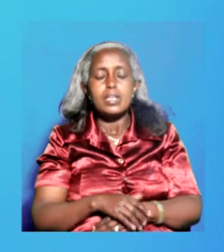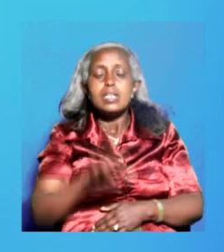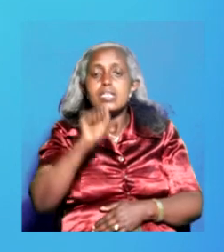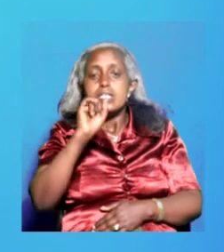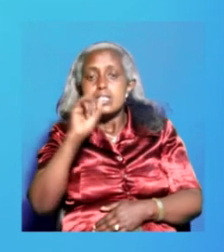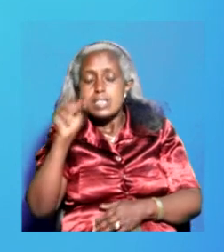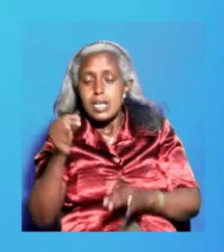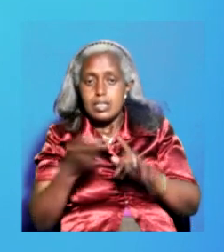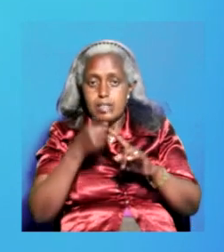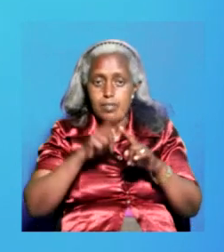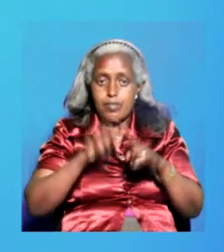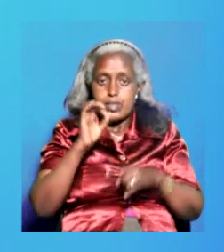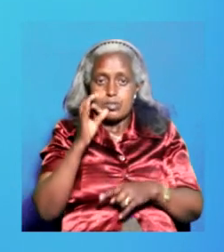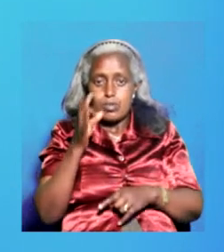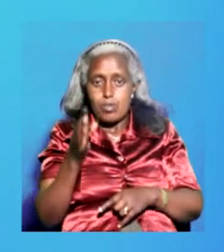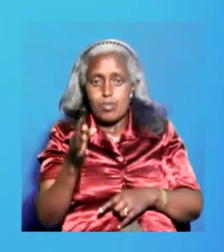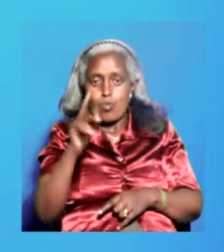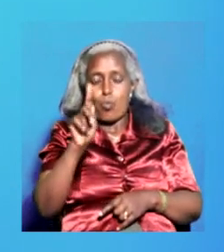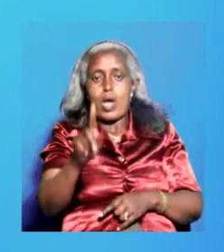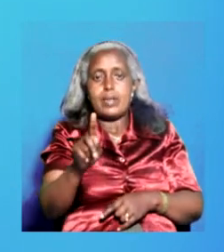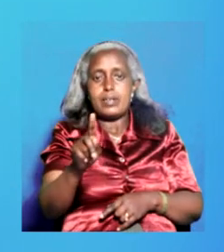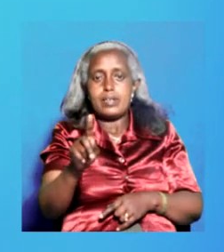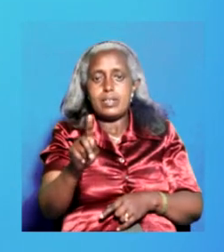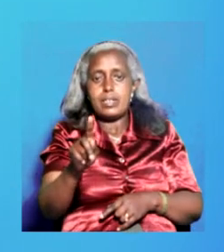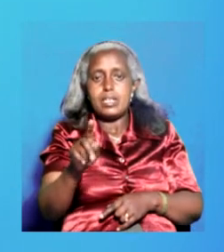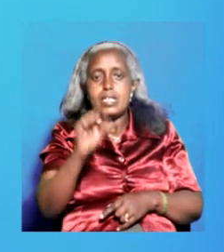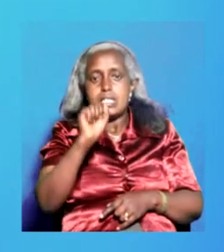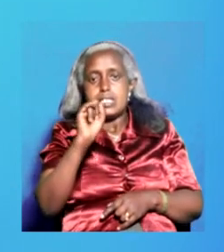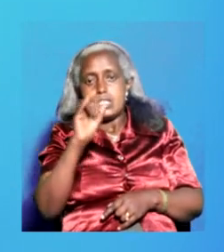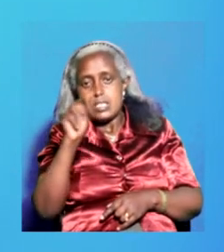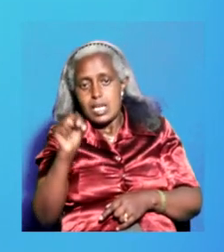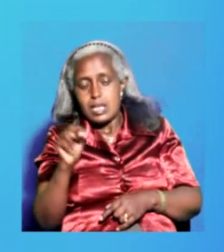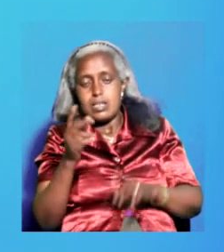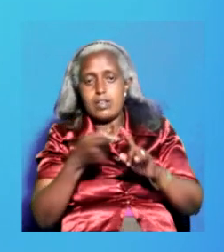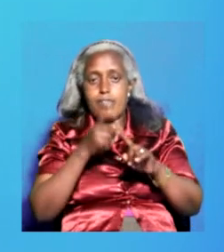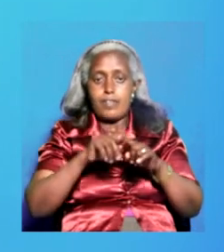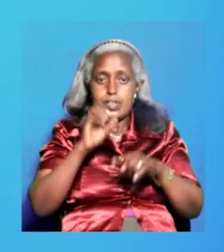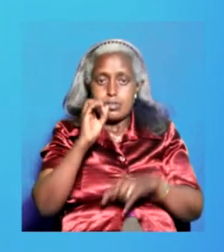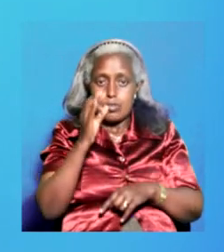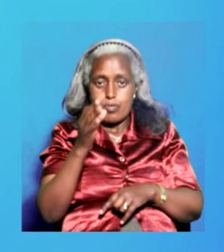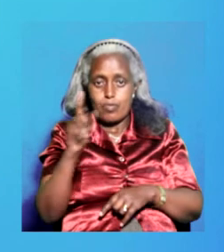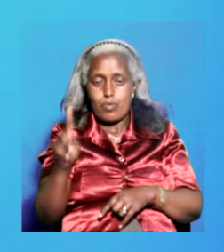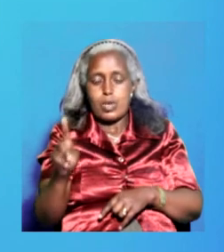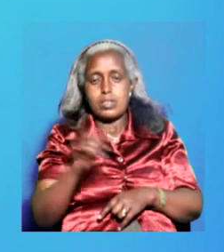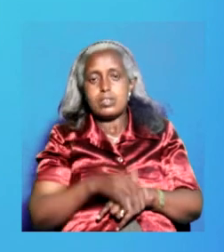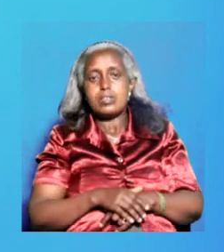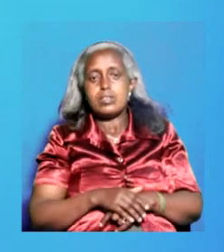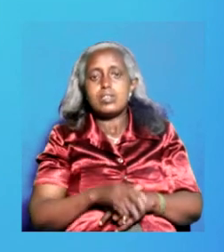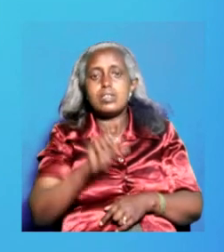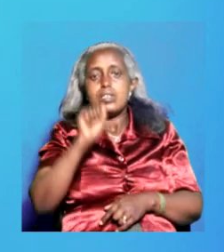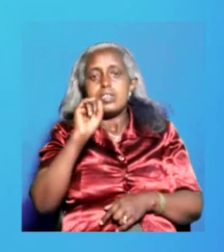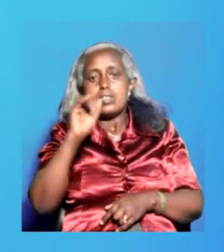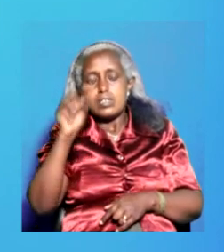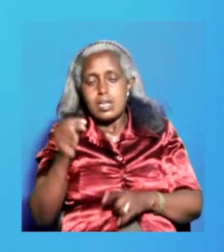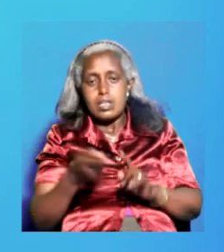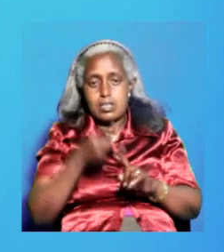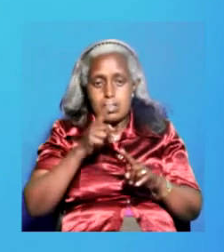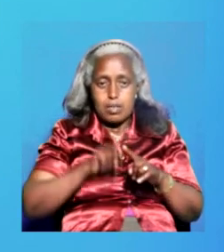sine inverse of 1. Sine inverse of 1. Sine inverse